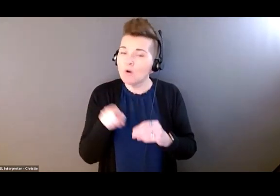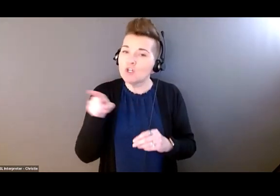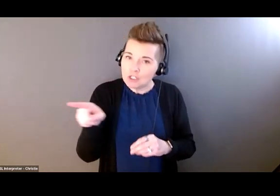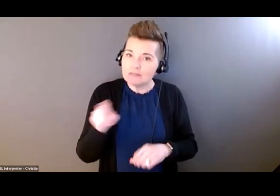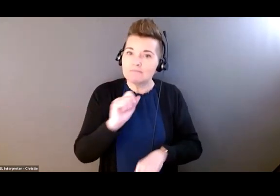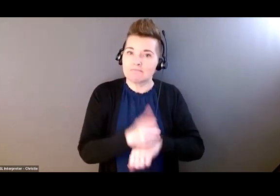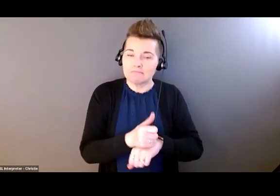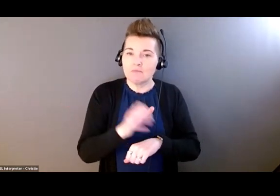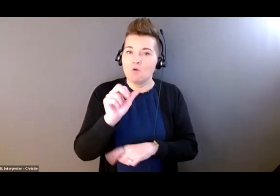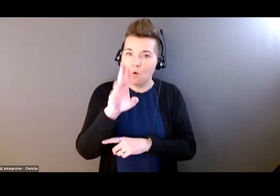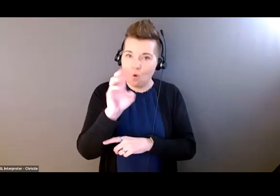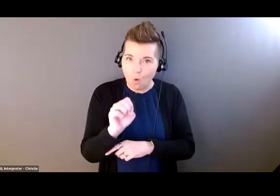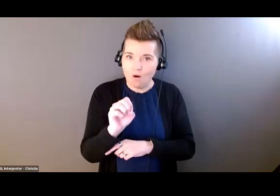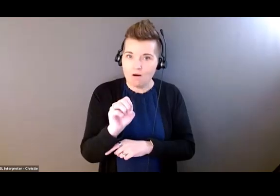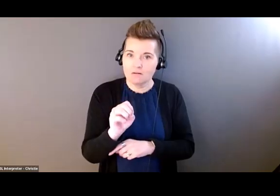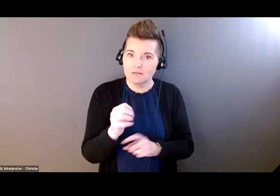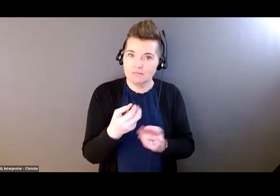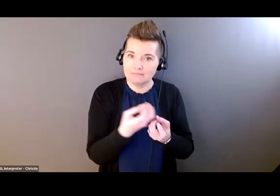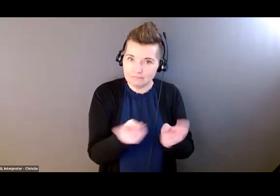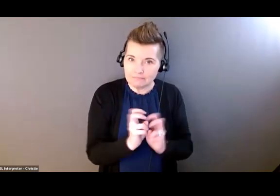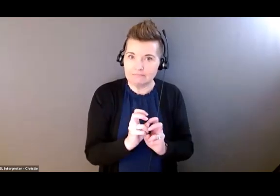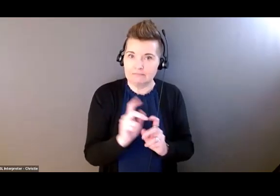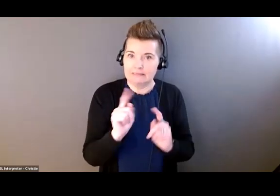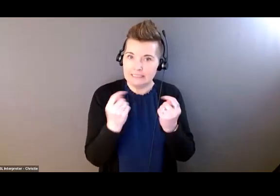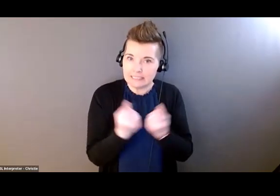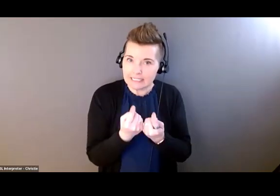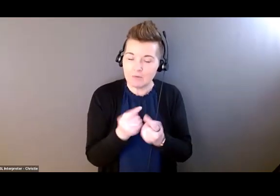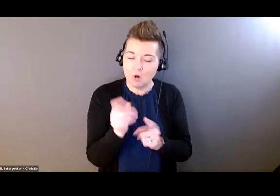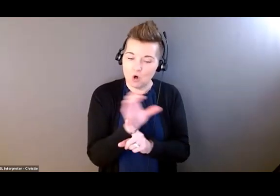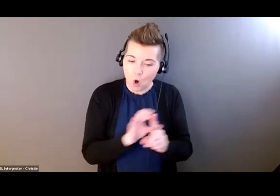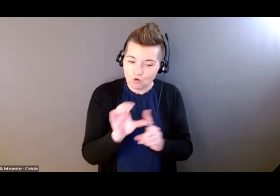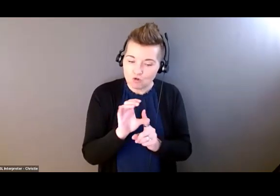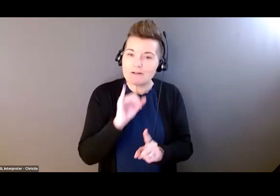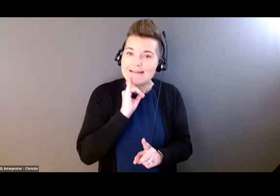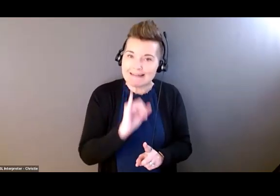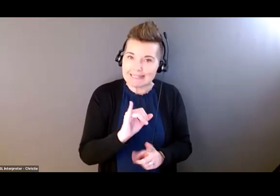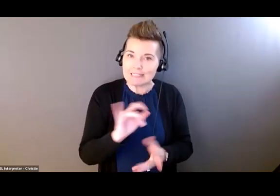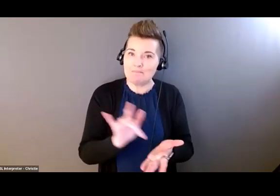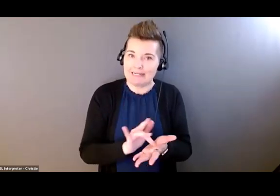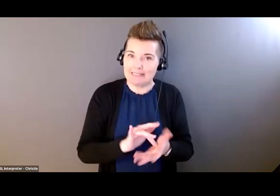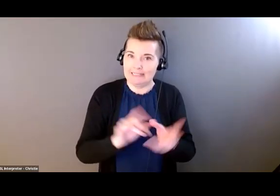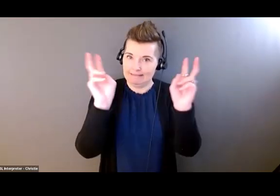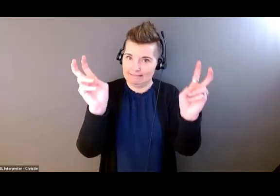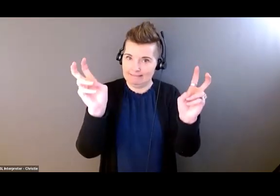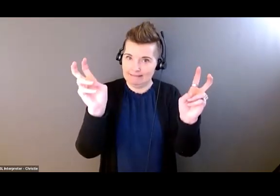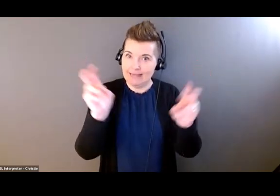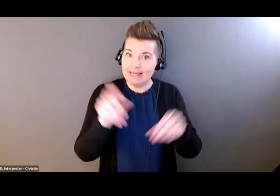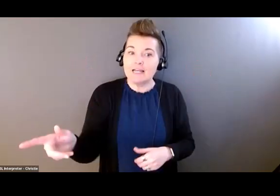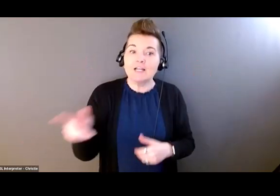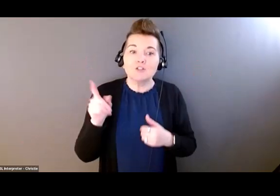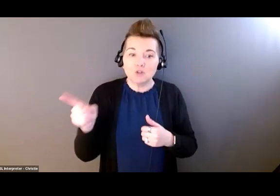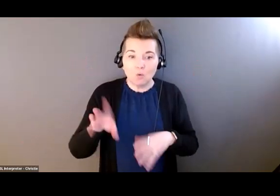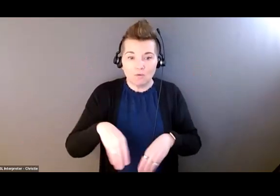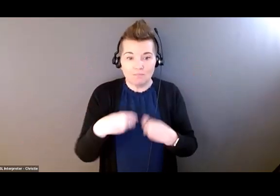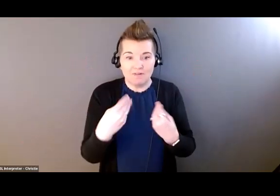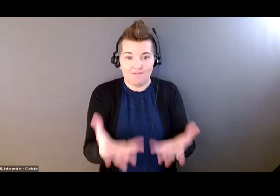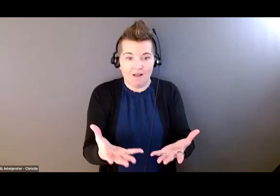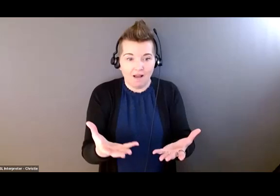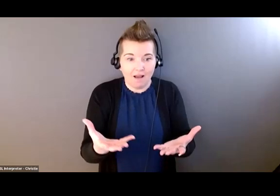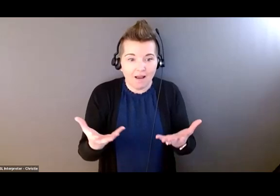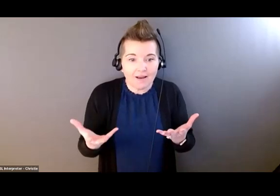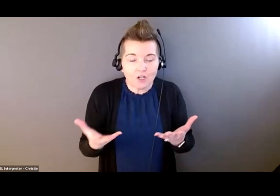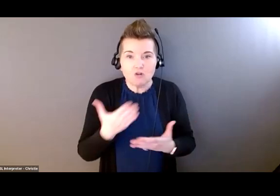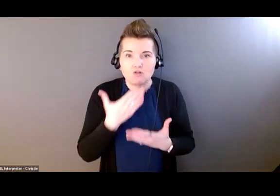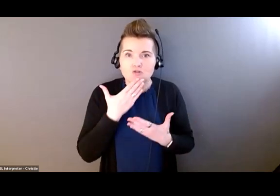role at George's house, not supplementary but core with the care team. Grounded in culture